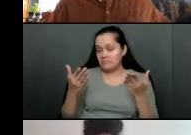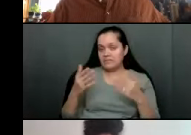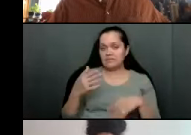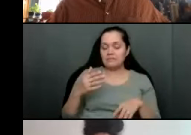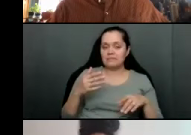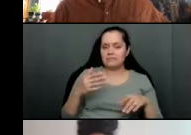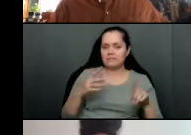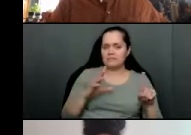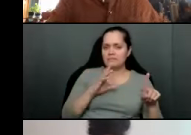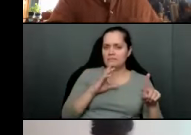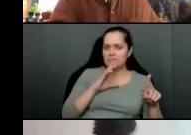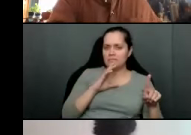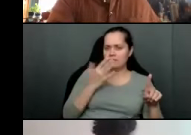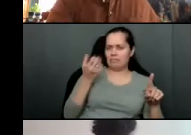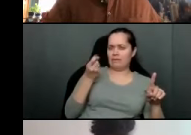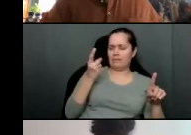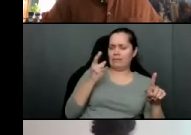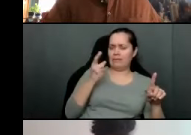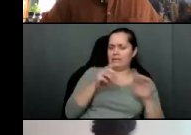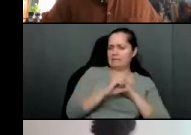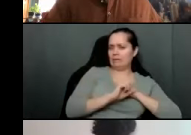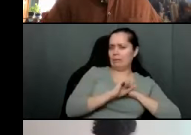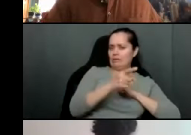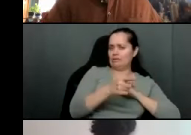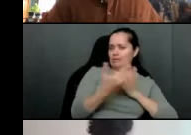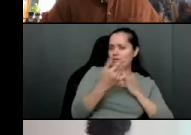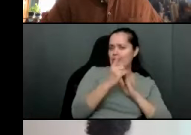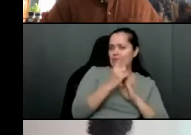my miracle child. Wait a minute. What's going on? So how does your